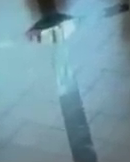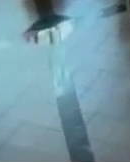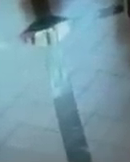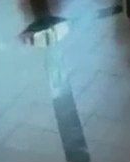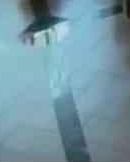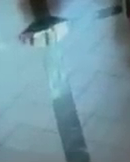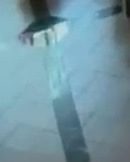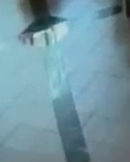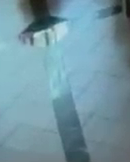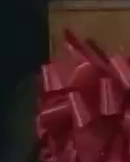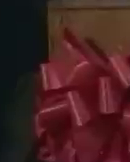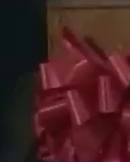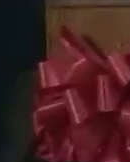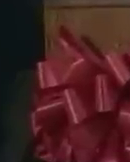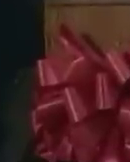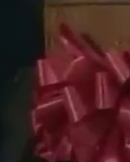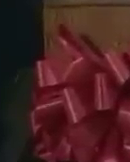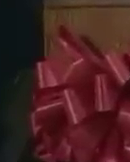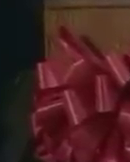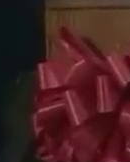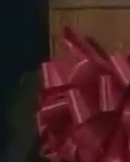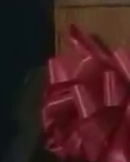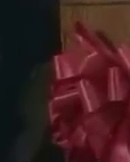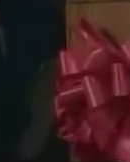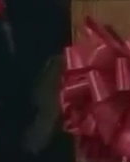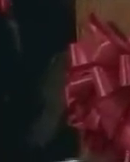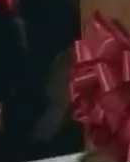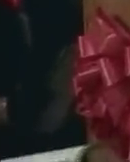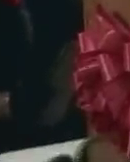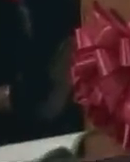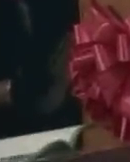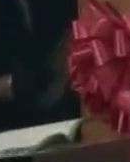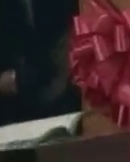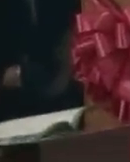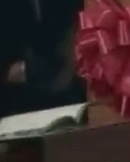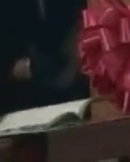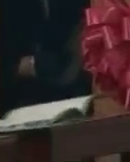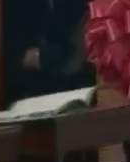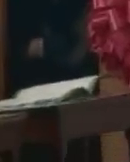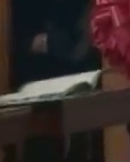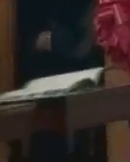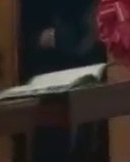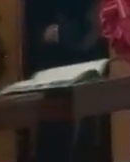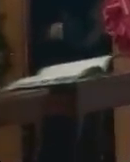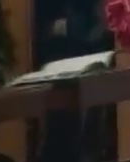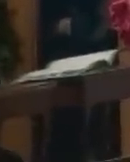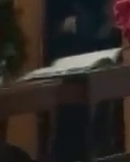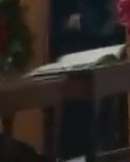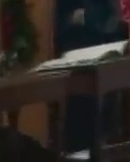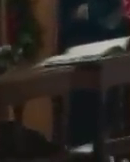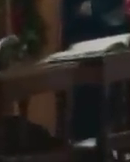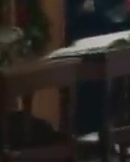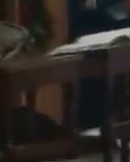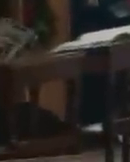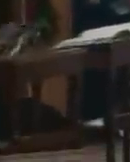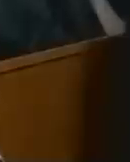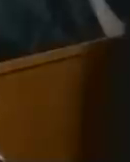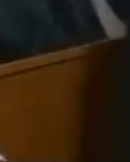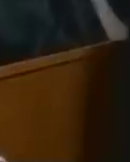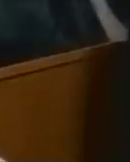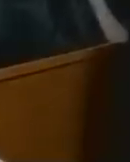singing career has touched the lives of many she came into contact with. She was more than an